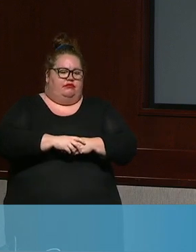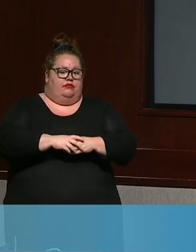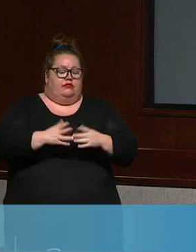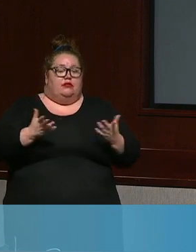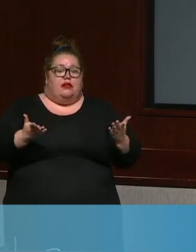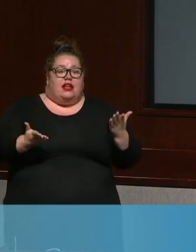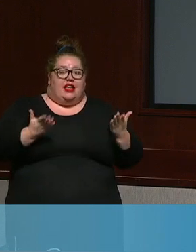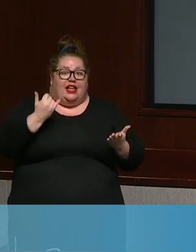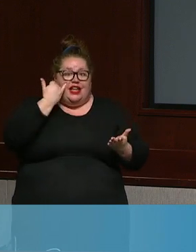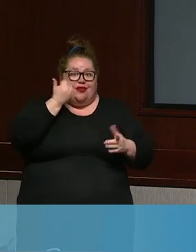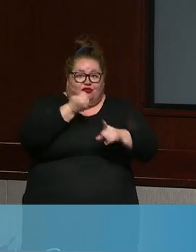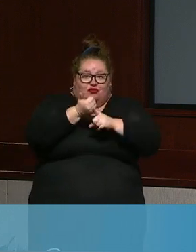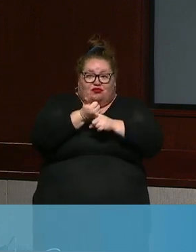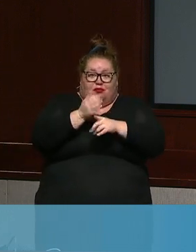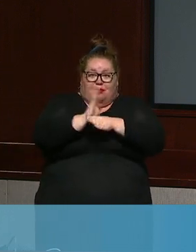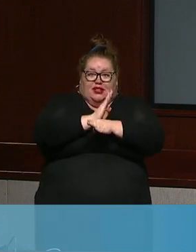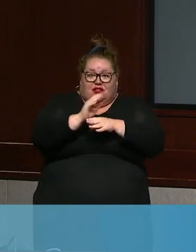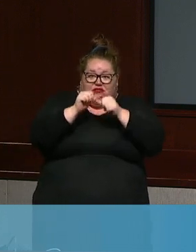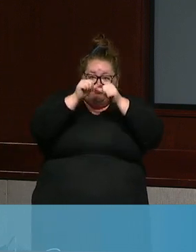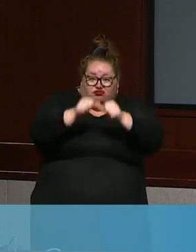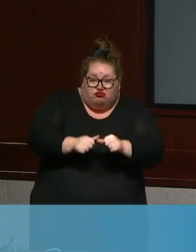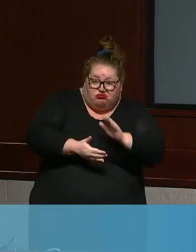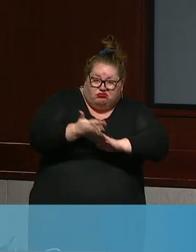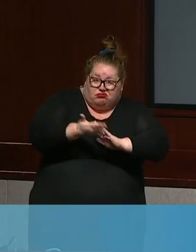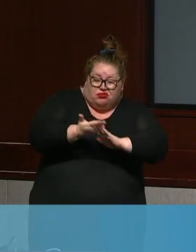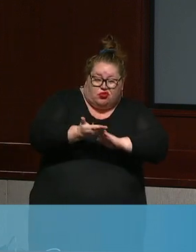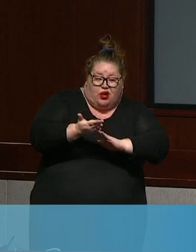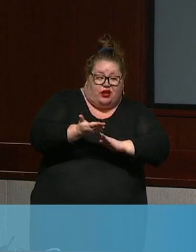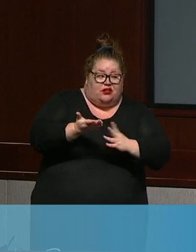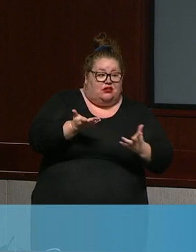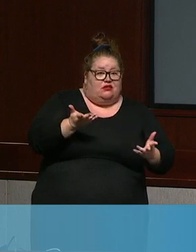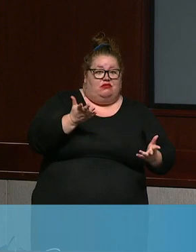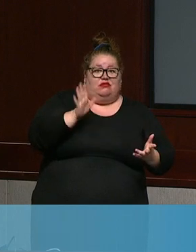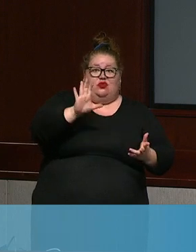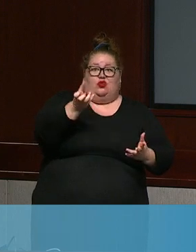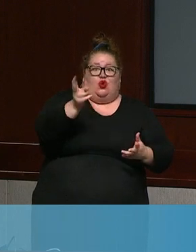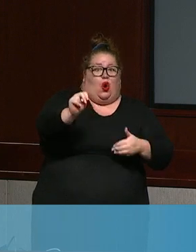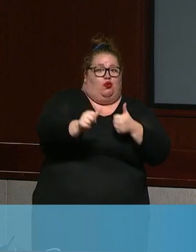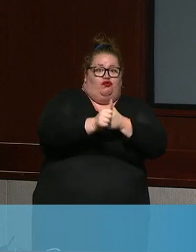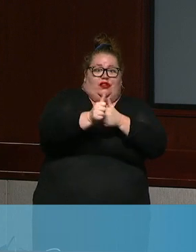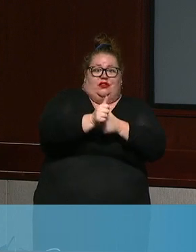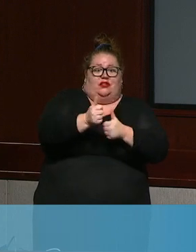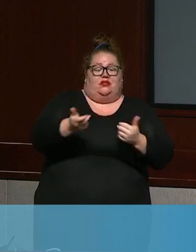to operate outside the guidelines, you're doing so at the risk of your business.